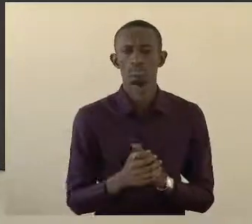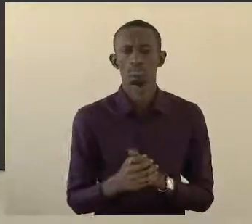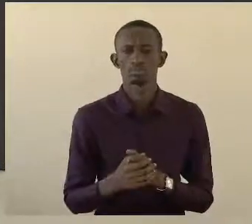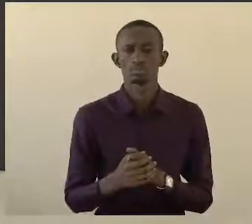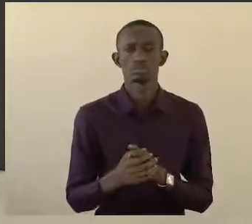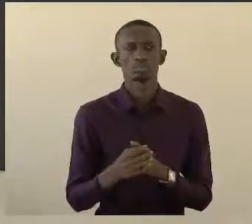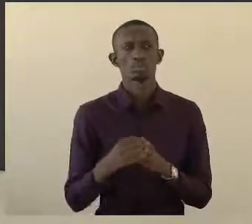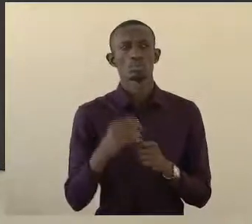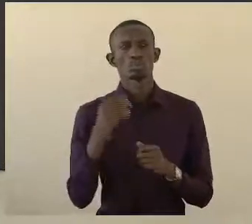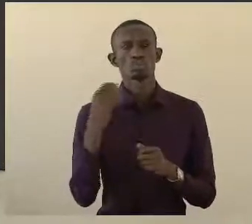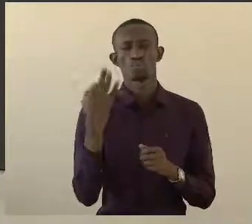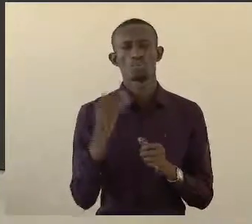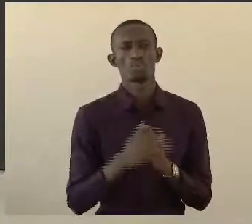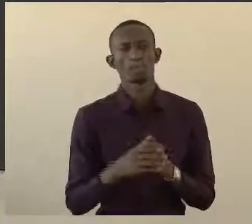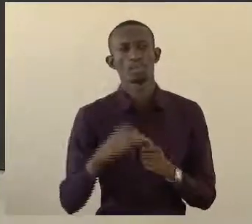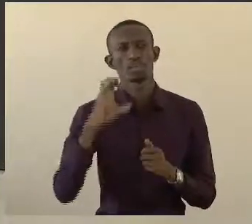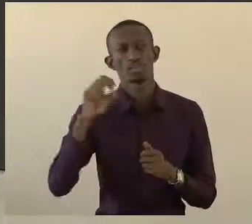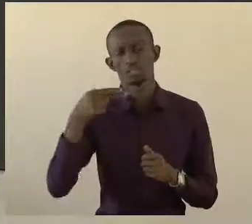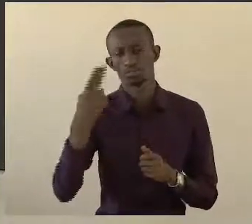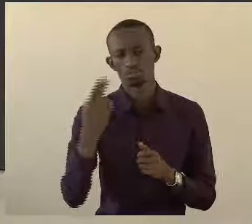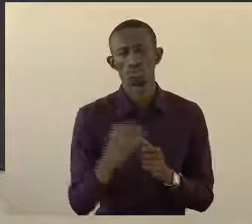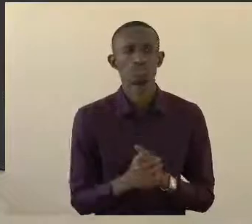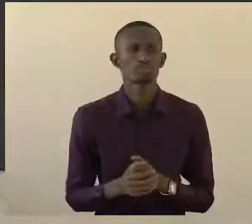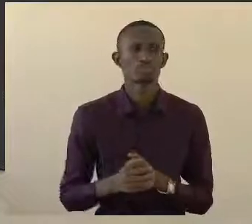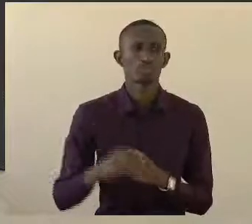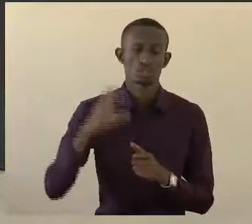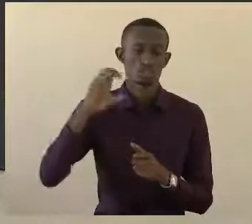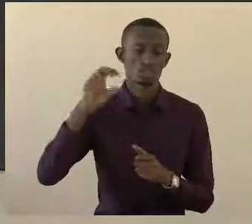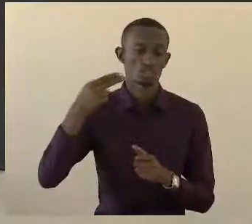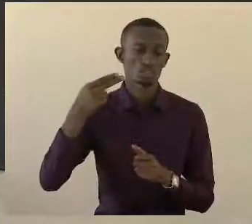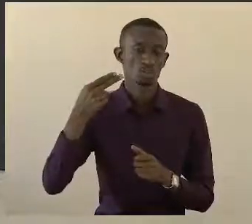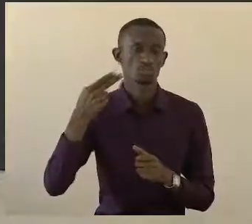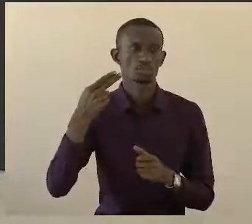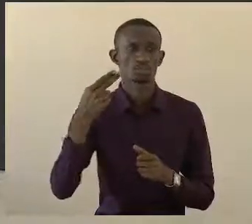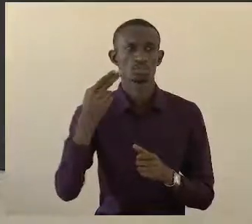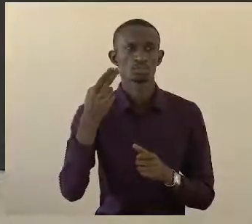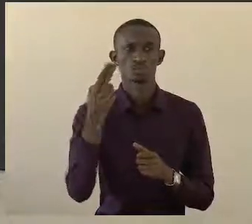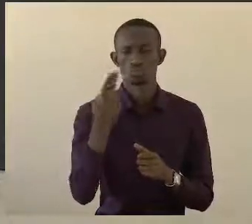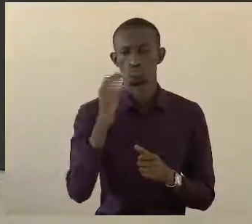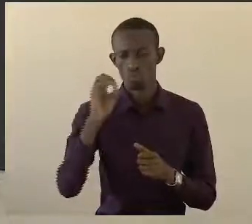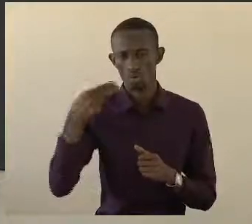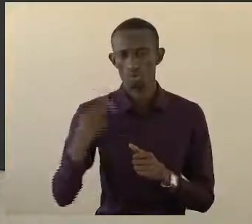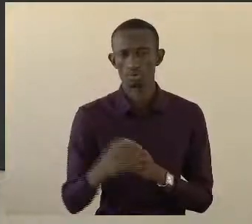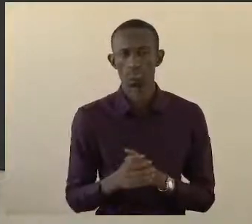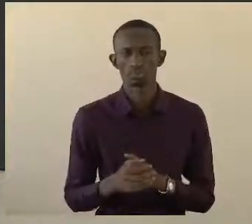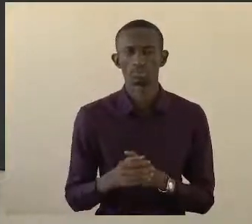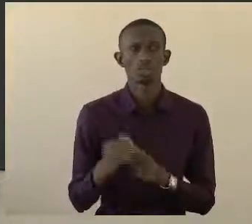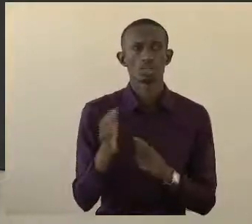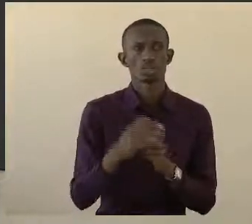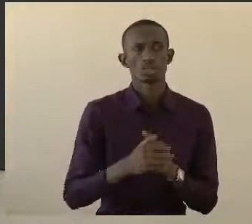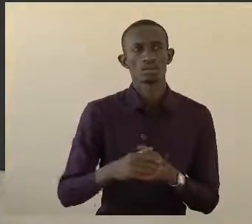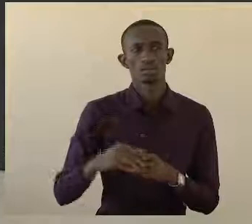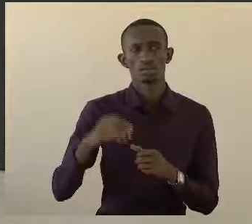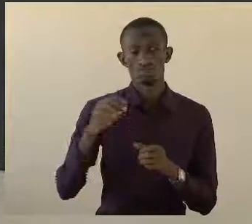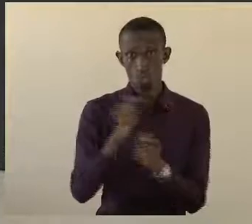CH2OH, and we want to transform it into CH, 3CH,